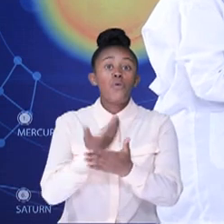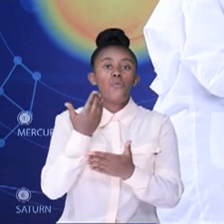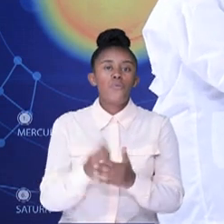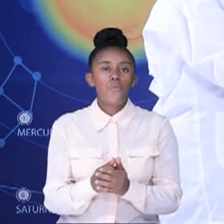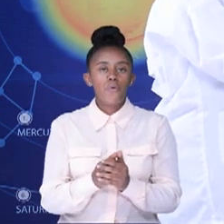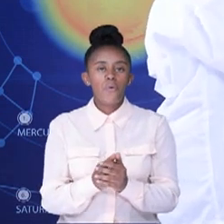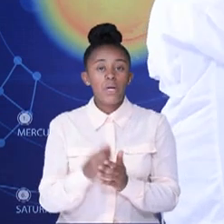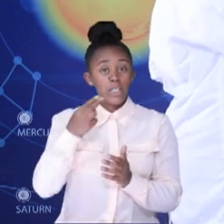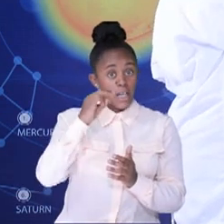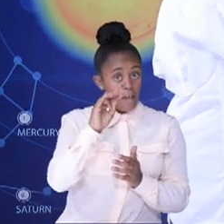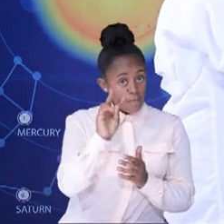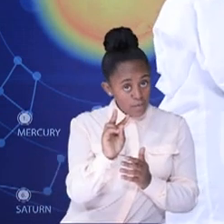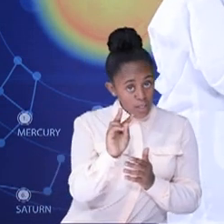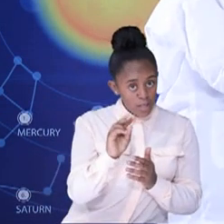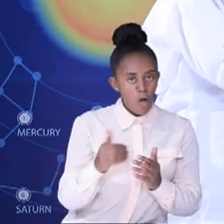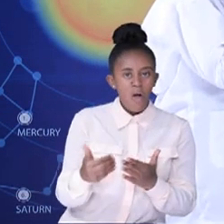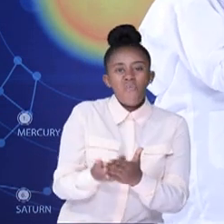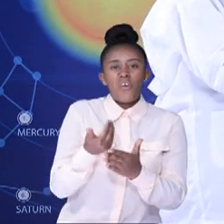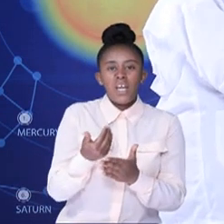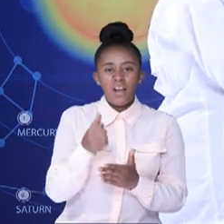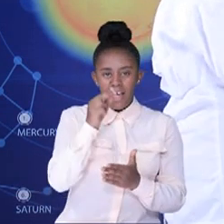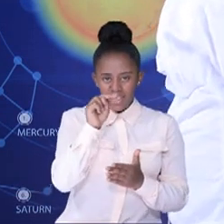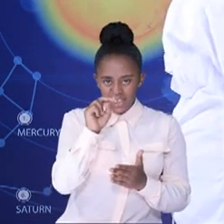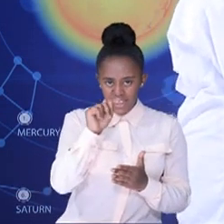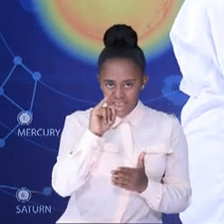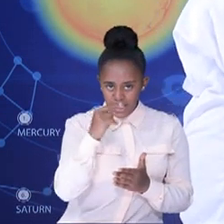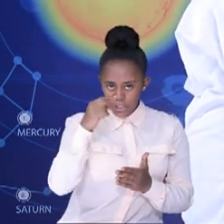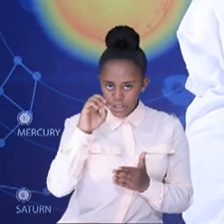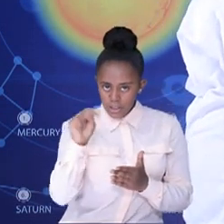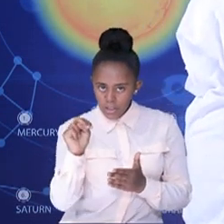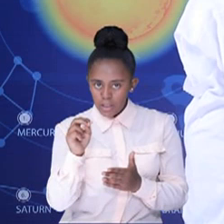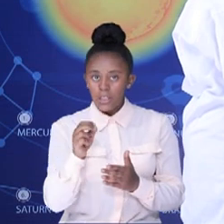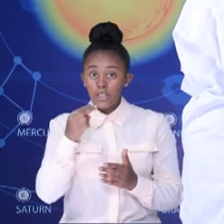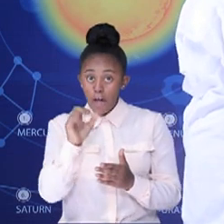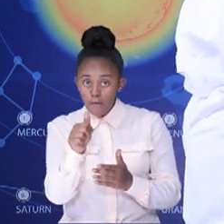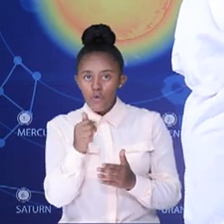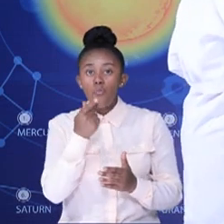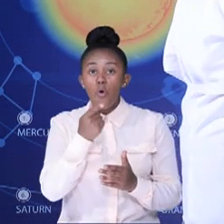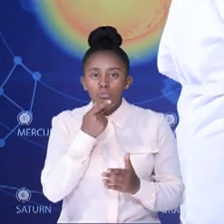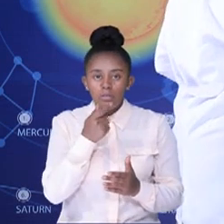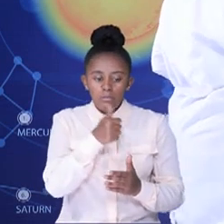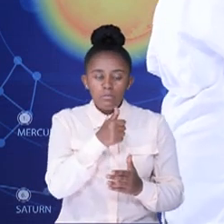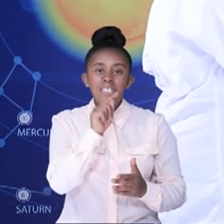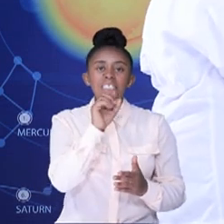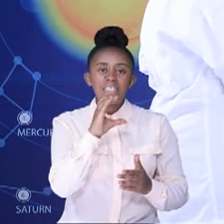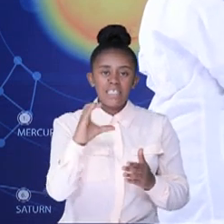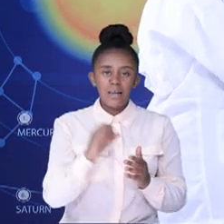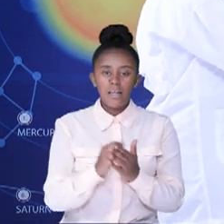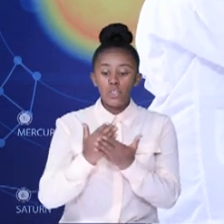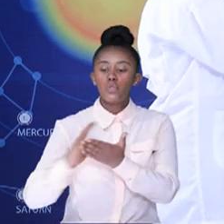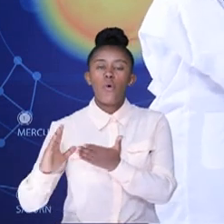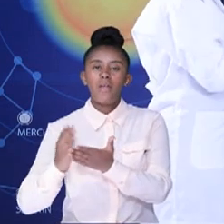HIV, the foreign antigen is HIV protein that's found on the T cell and destroy